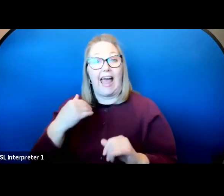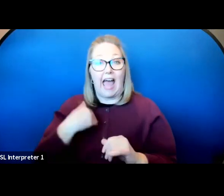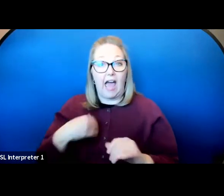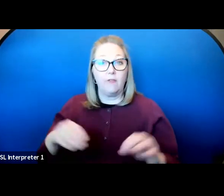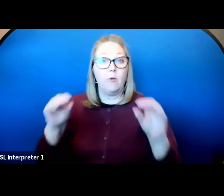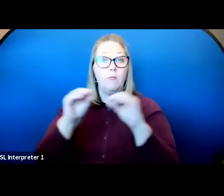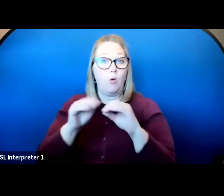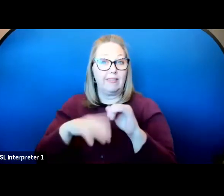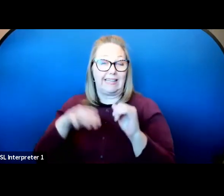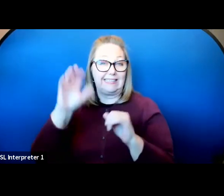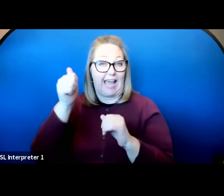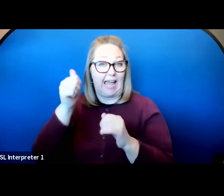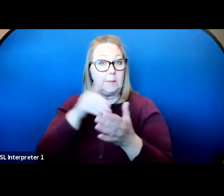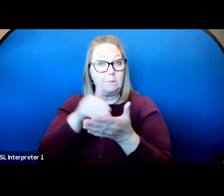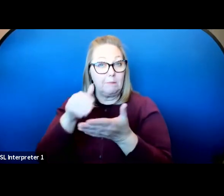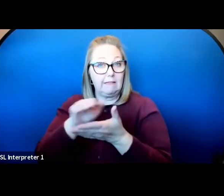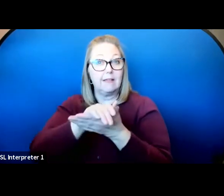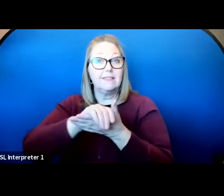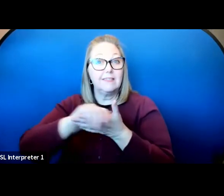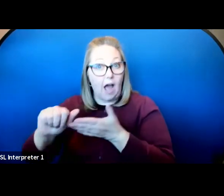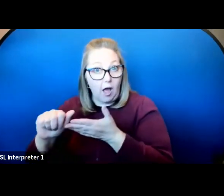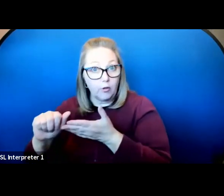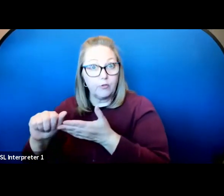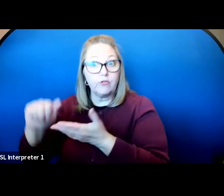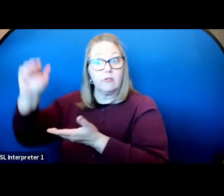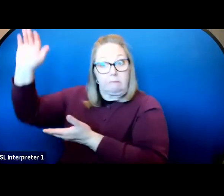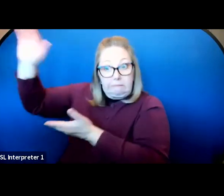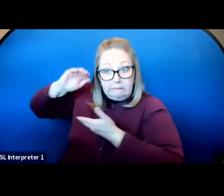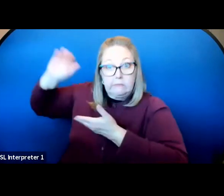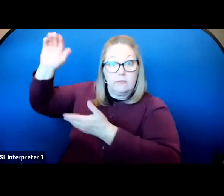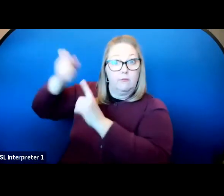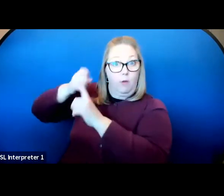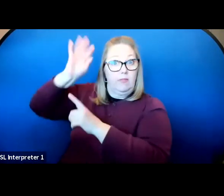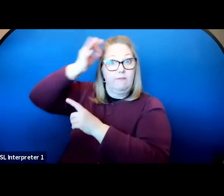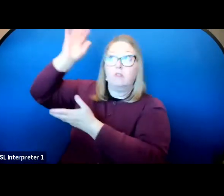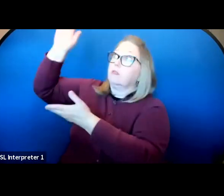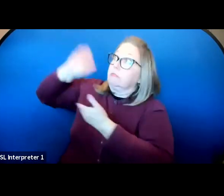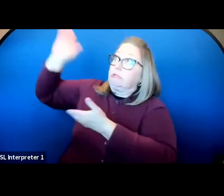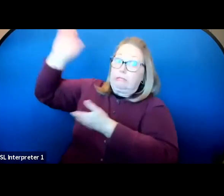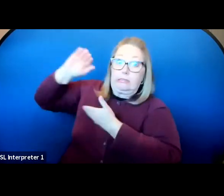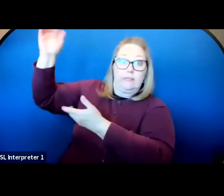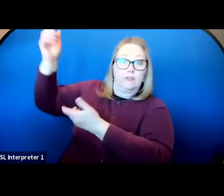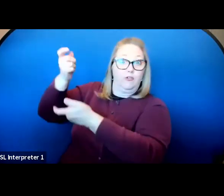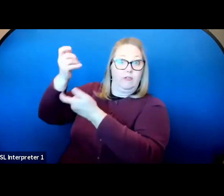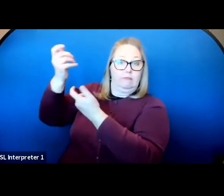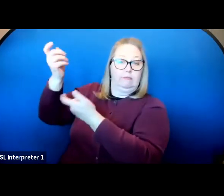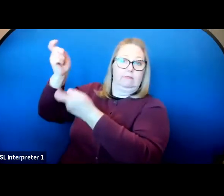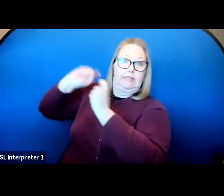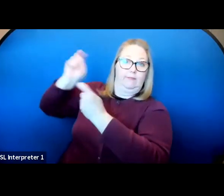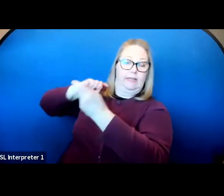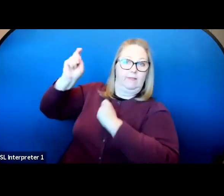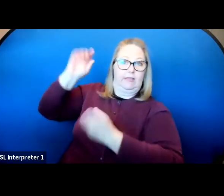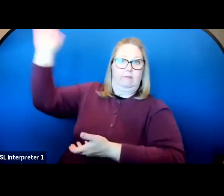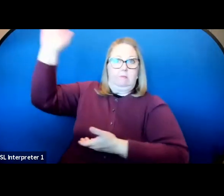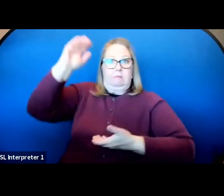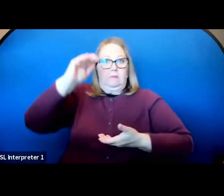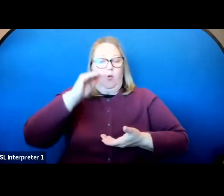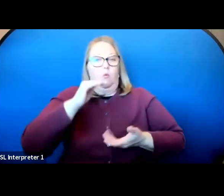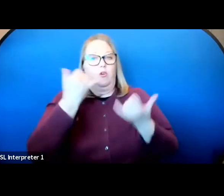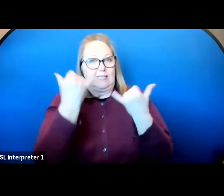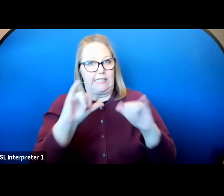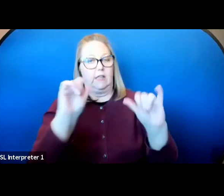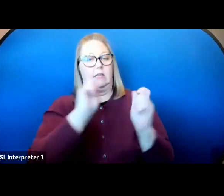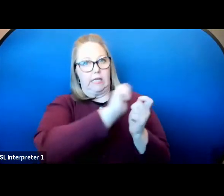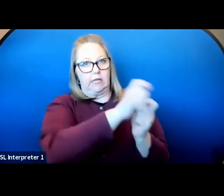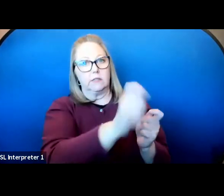more coming, what we need is more time to get that money out the door. Today's extension, the addition of new notice requirements for